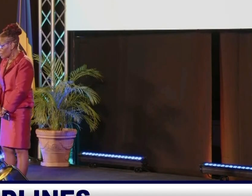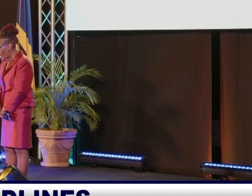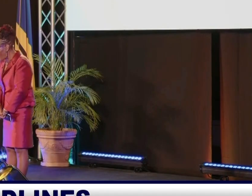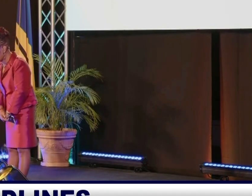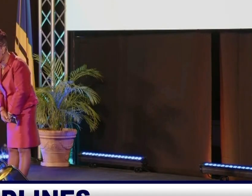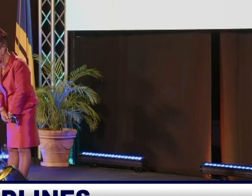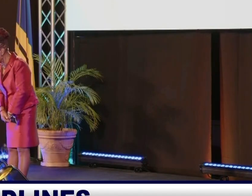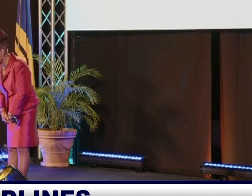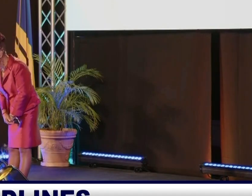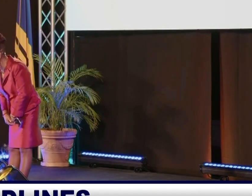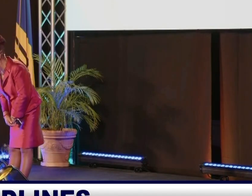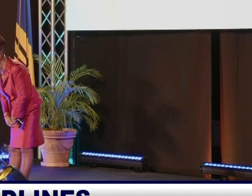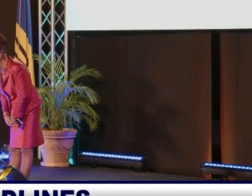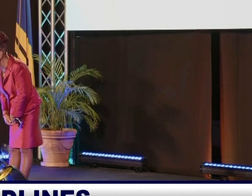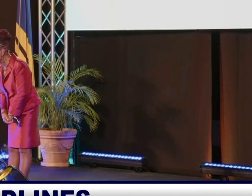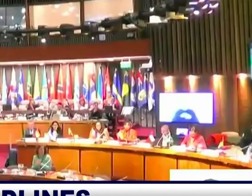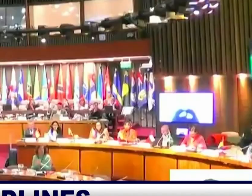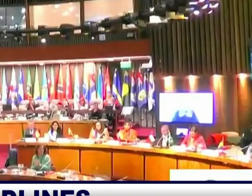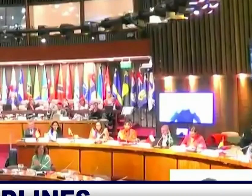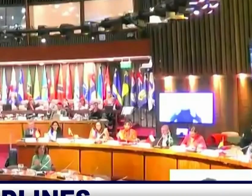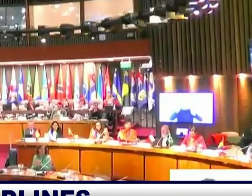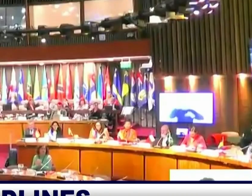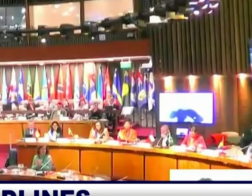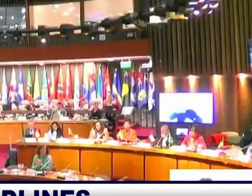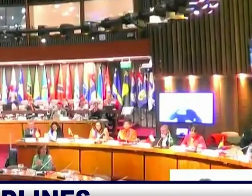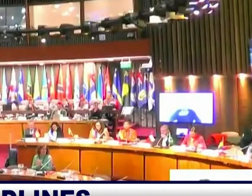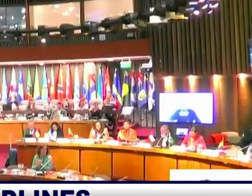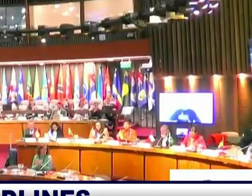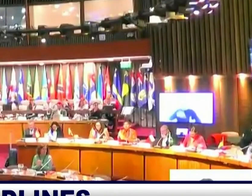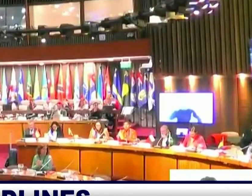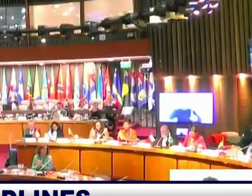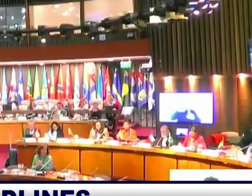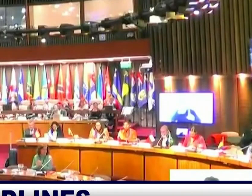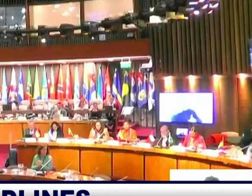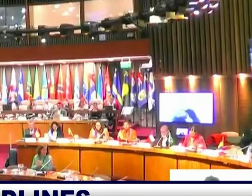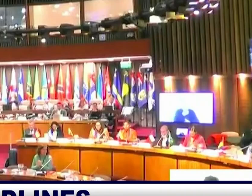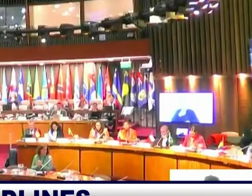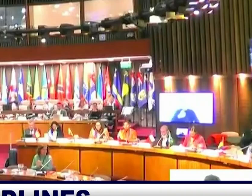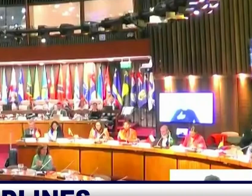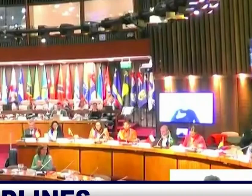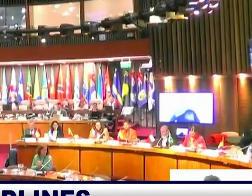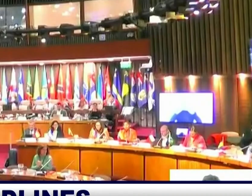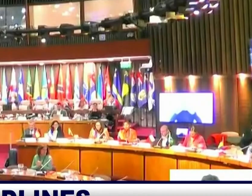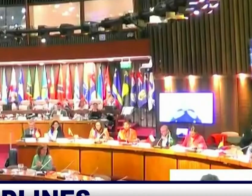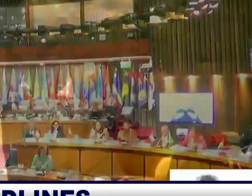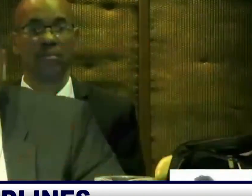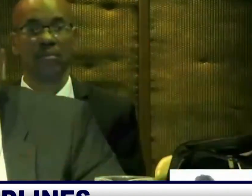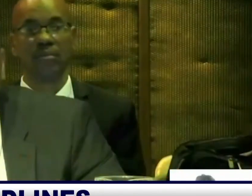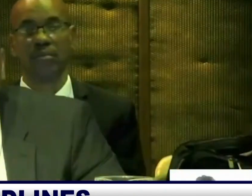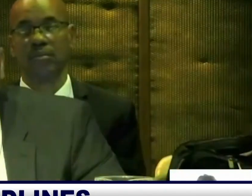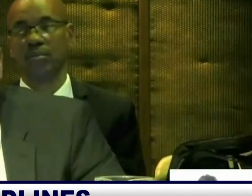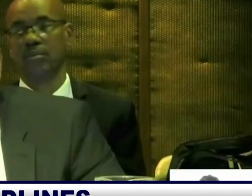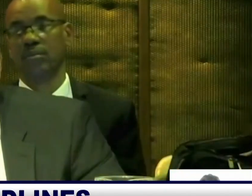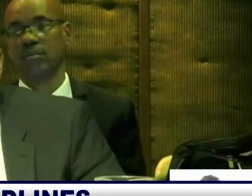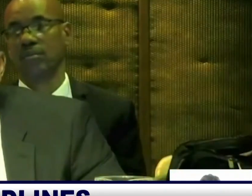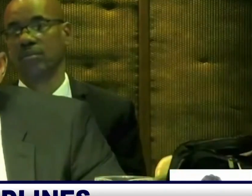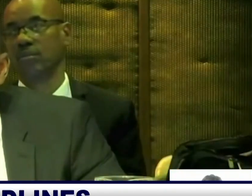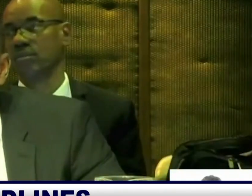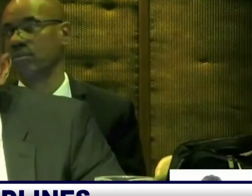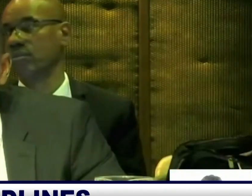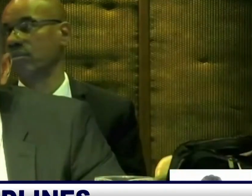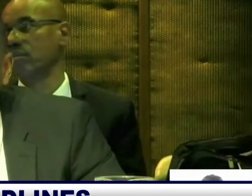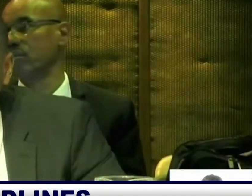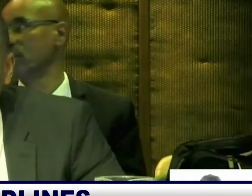school's entrance examination. Barbados could be host to a major regional development conference next year. The Minister of